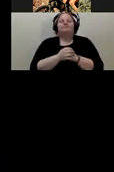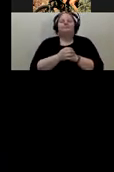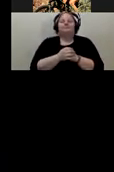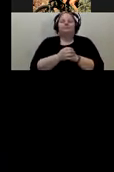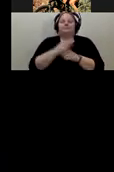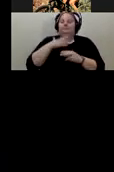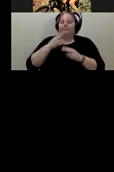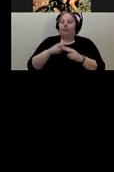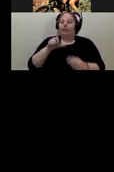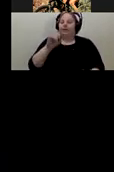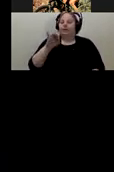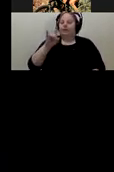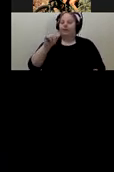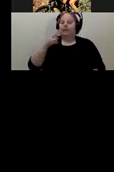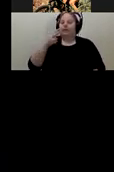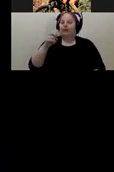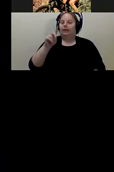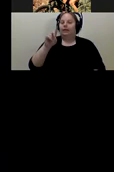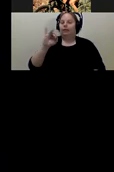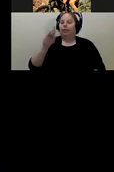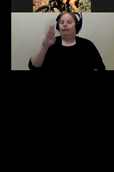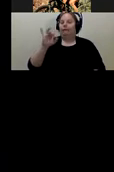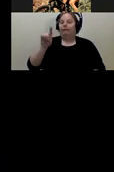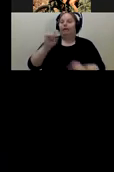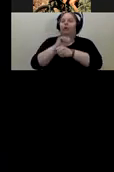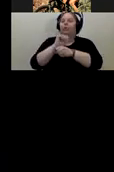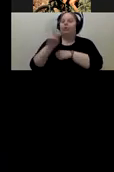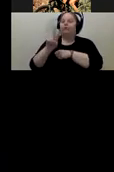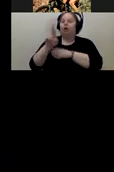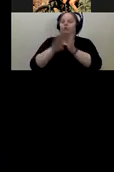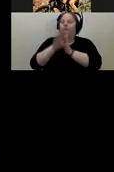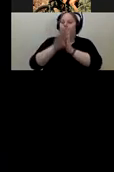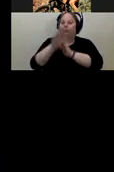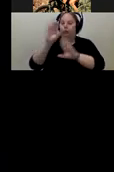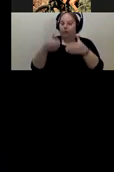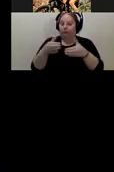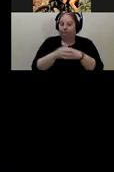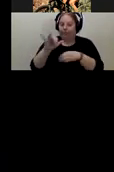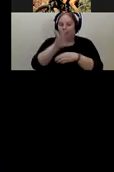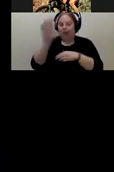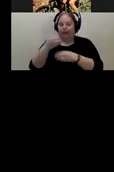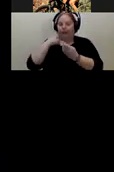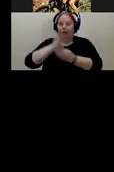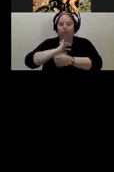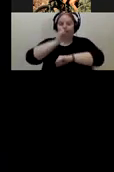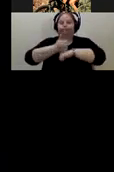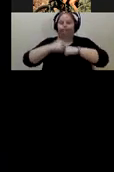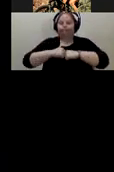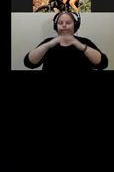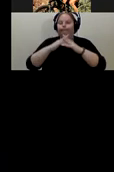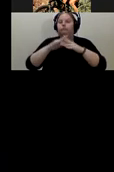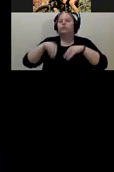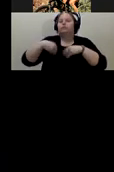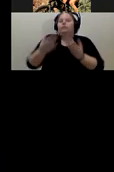My name is Linda Hedenblad, as was mentioned, and I work with the VR Development Group. It's a company that I put together that